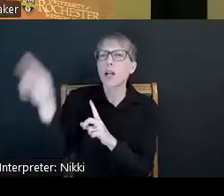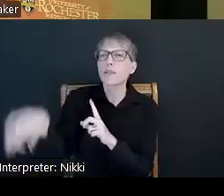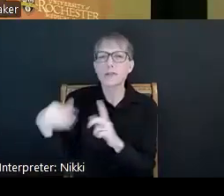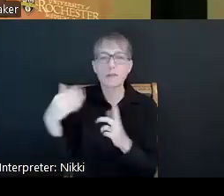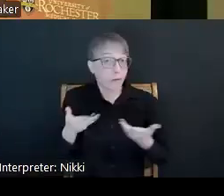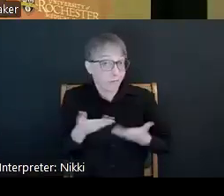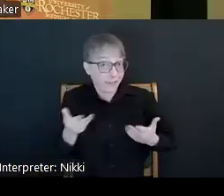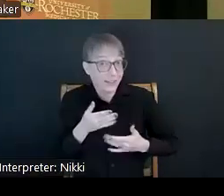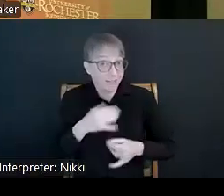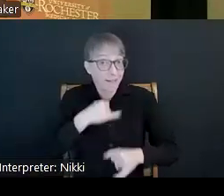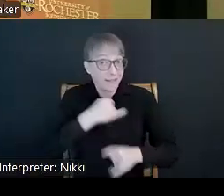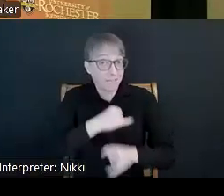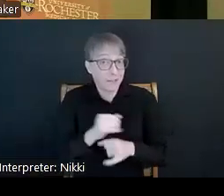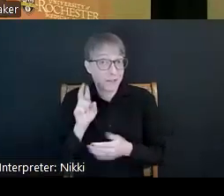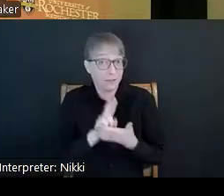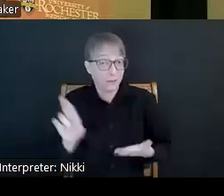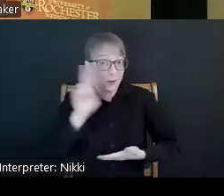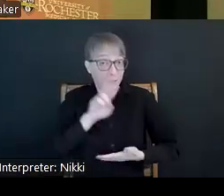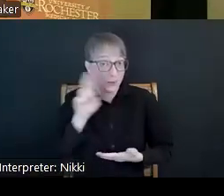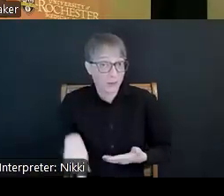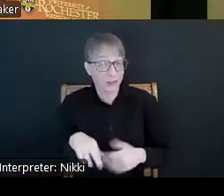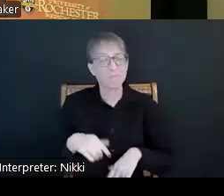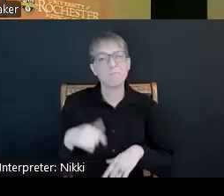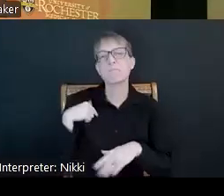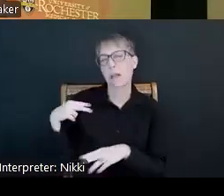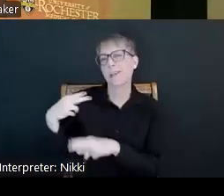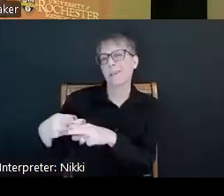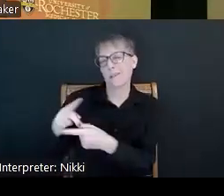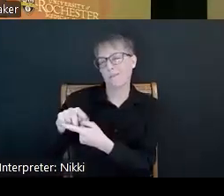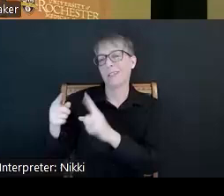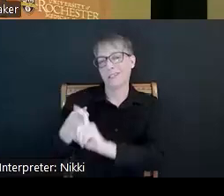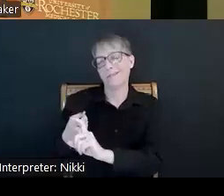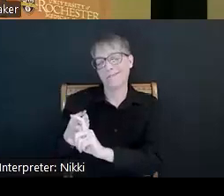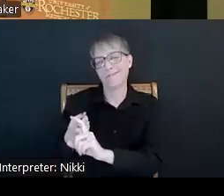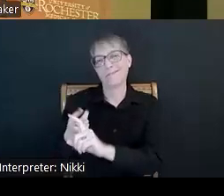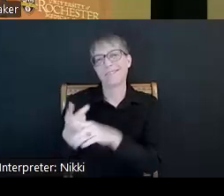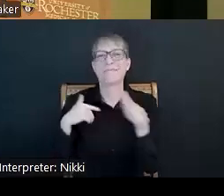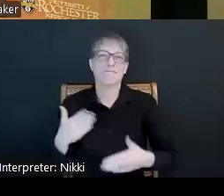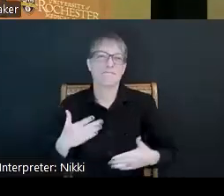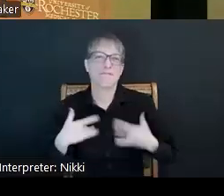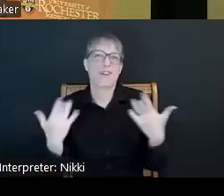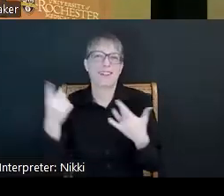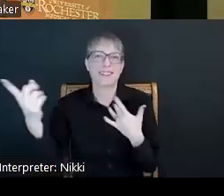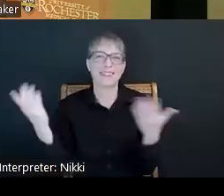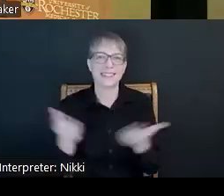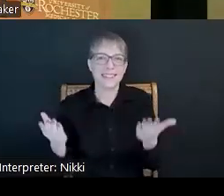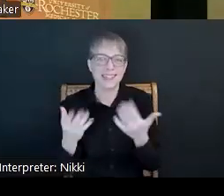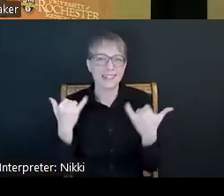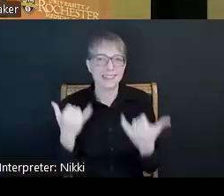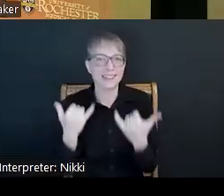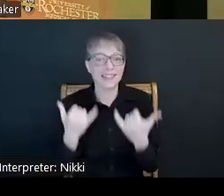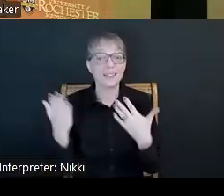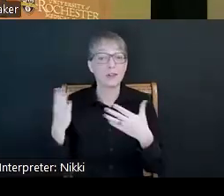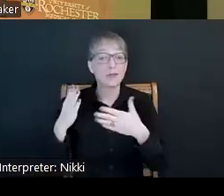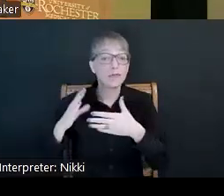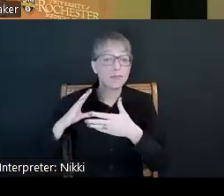of Rochester. I like to proudly call him a friend, and I'm glad that he is here today to share his updated presentation with